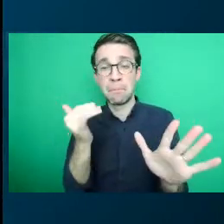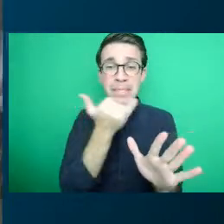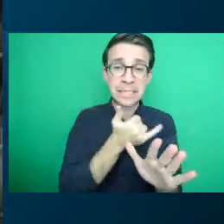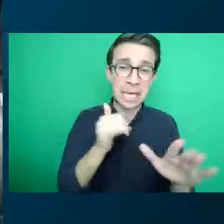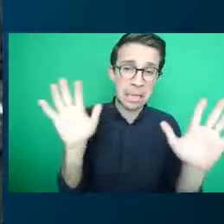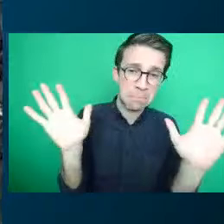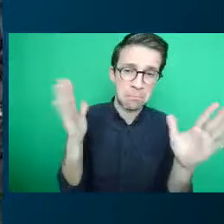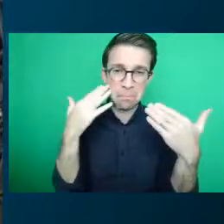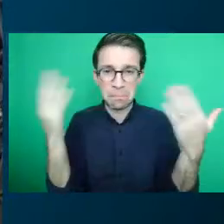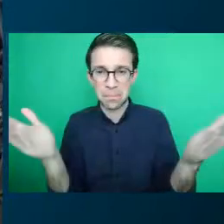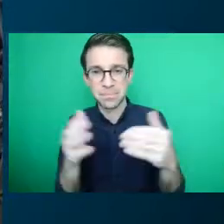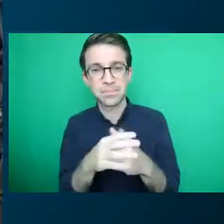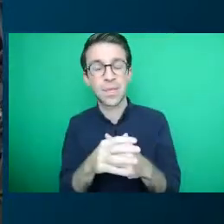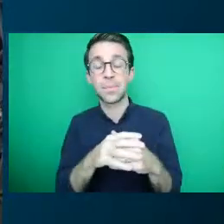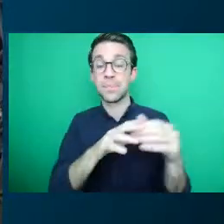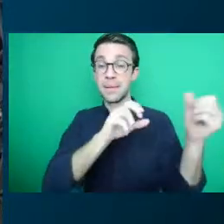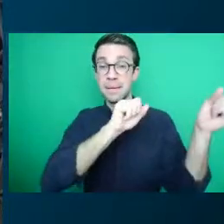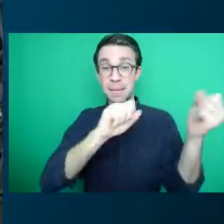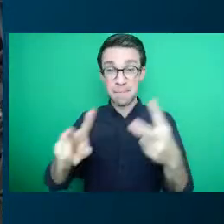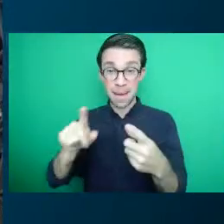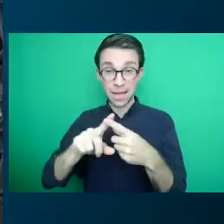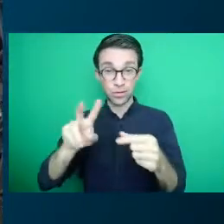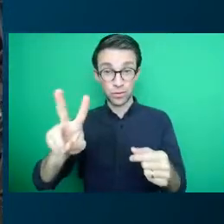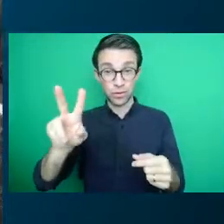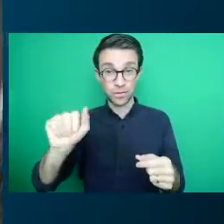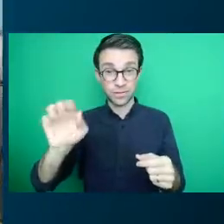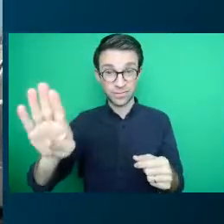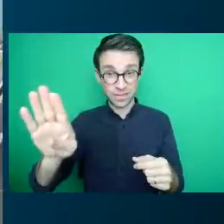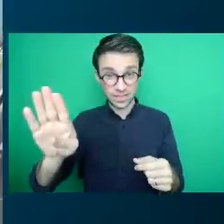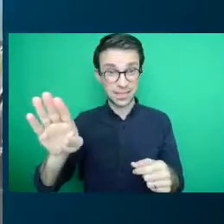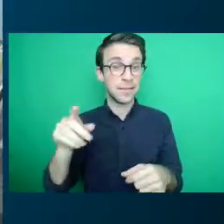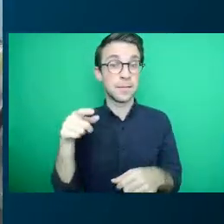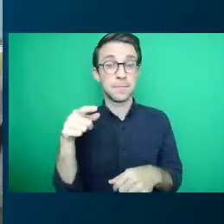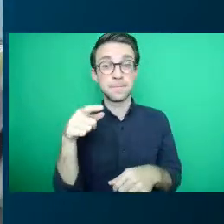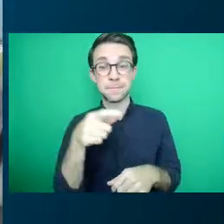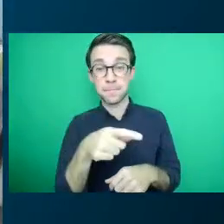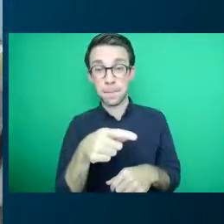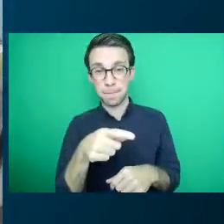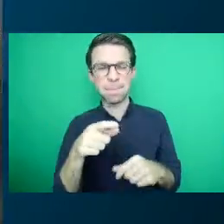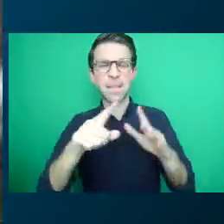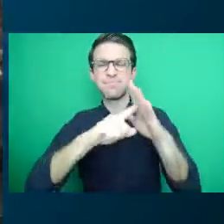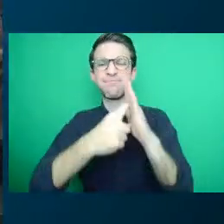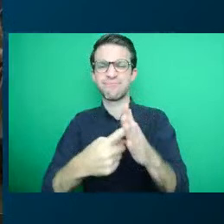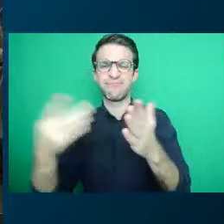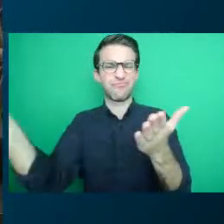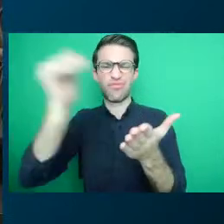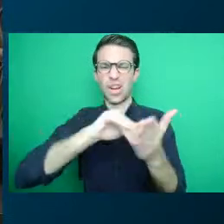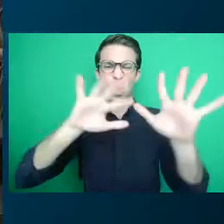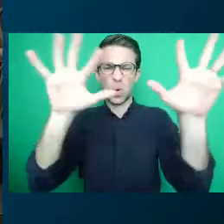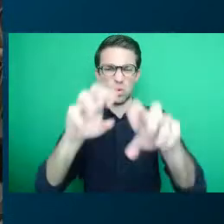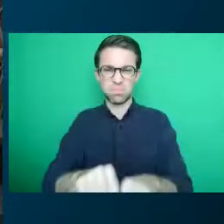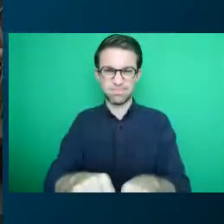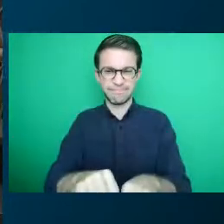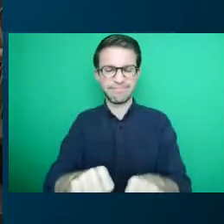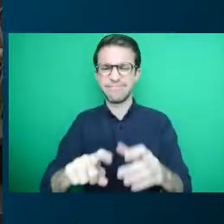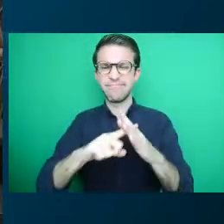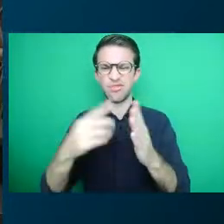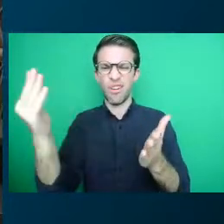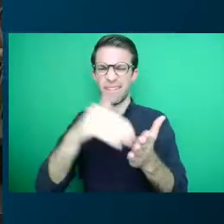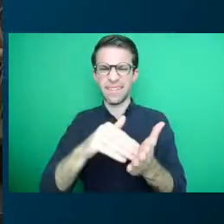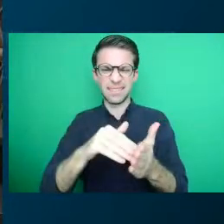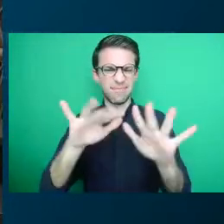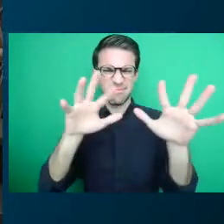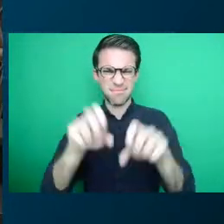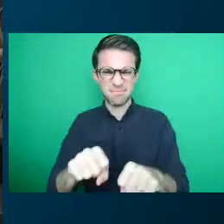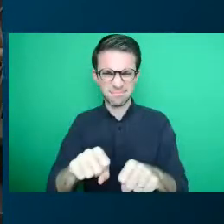this back to the vehicle assembly building. I almost said VAB. And let's just start over. New rocket. Just clear the slate and let's